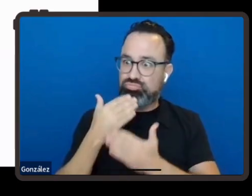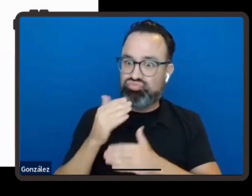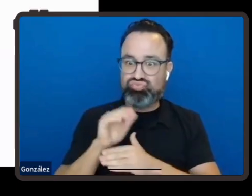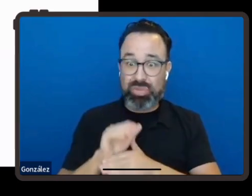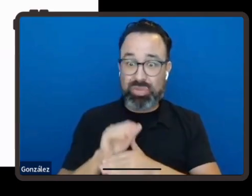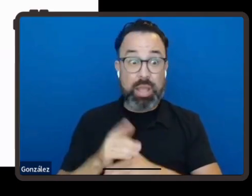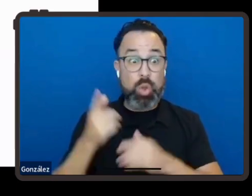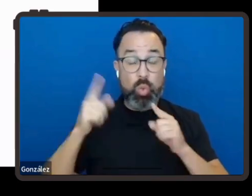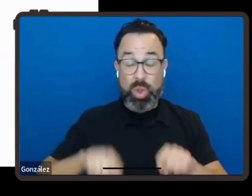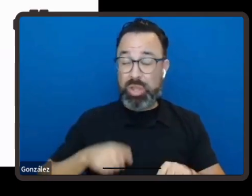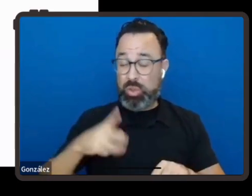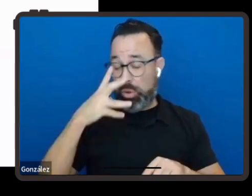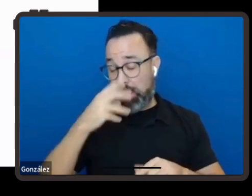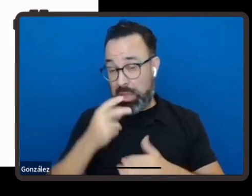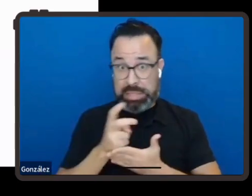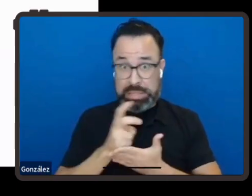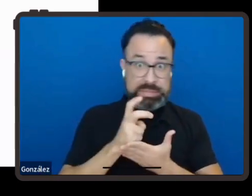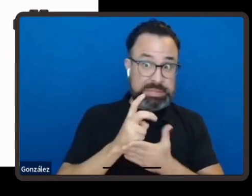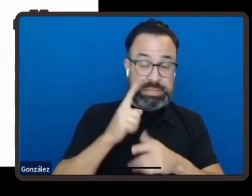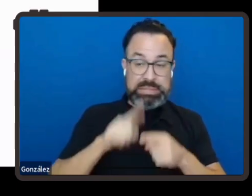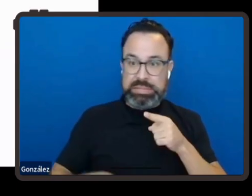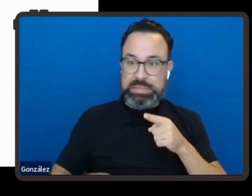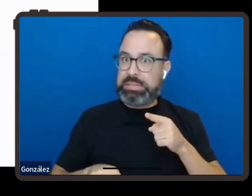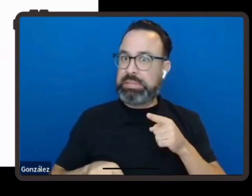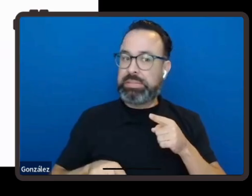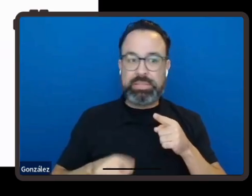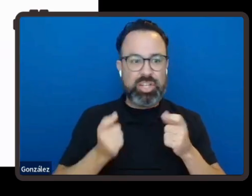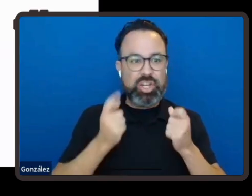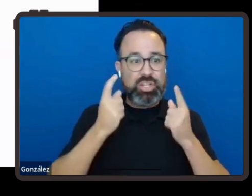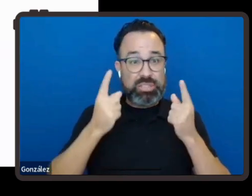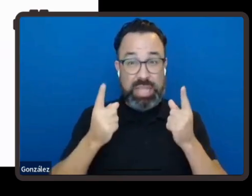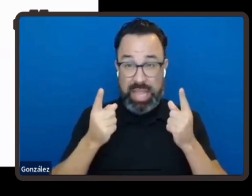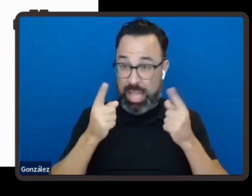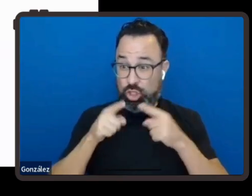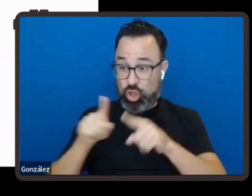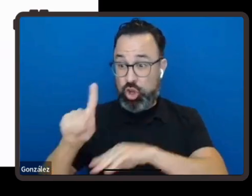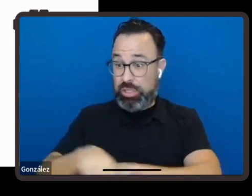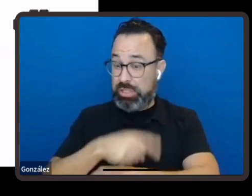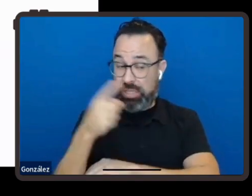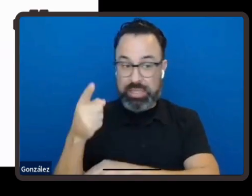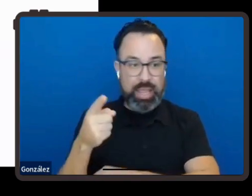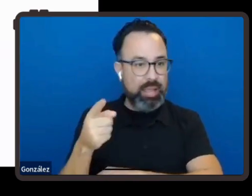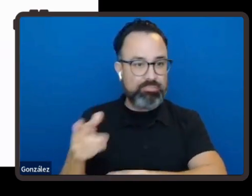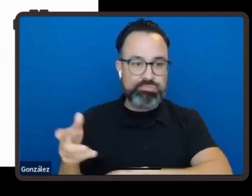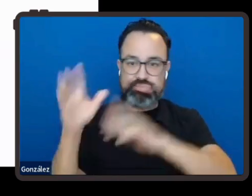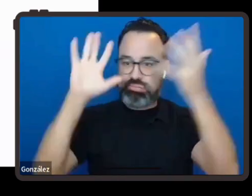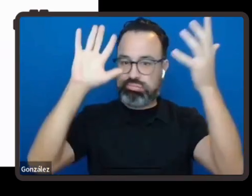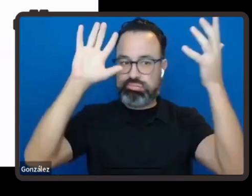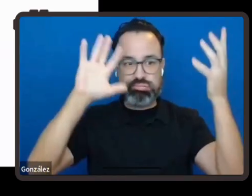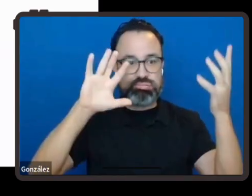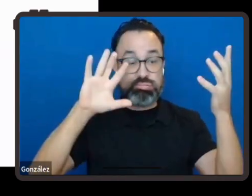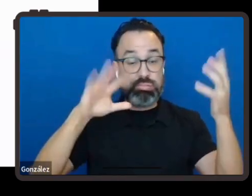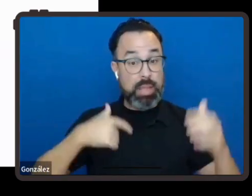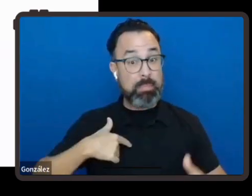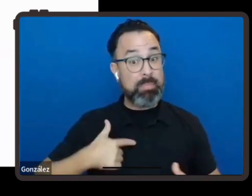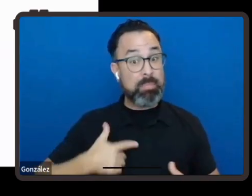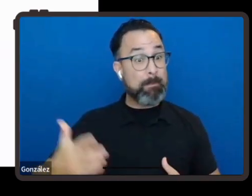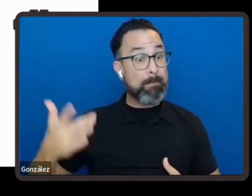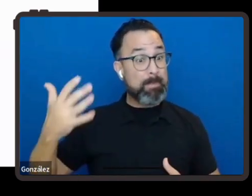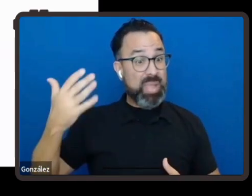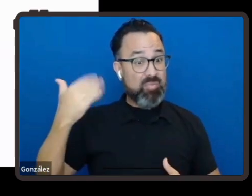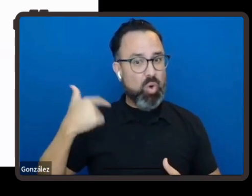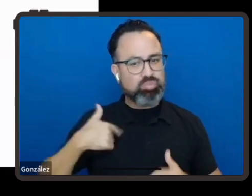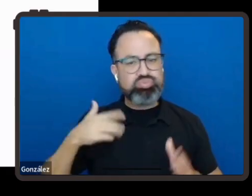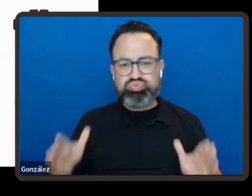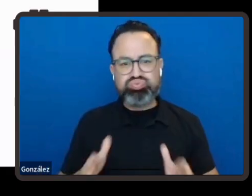system. So I used to promote melatonin. I'm moving more towards magnesium as being a